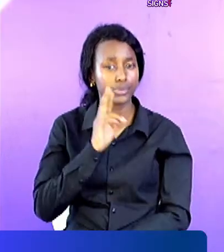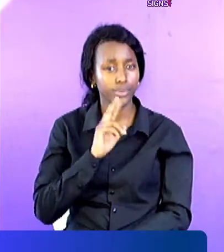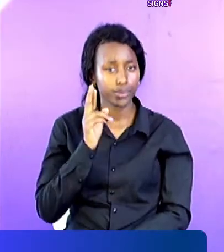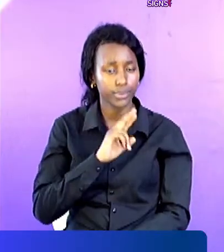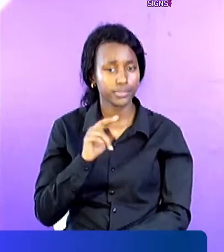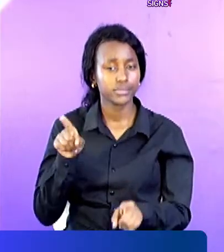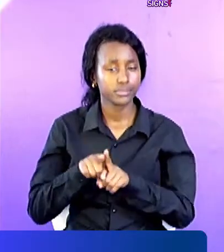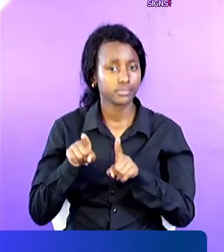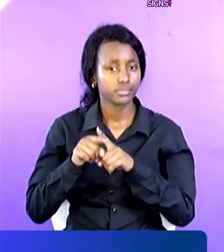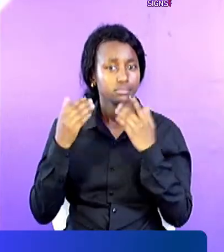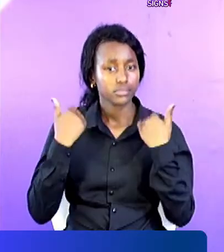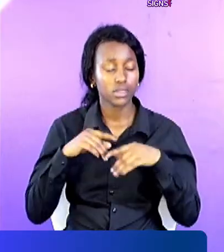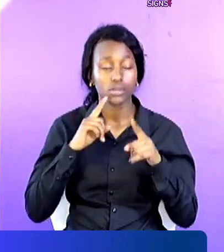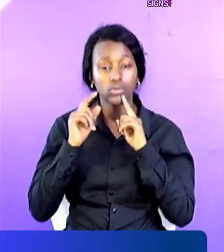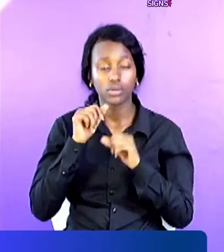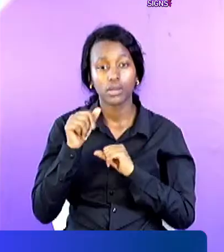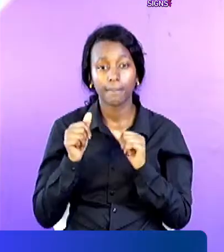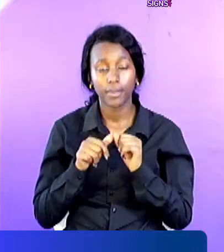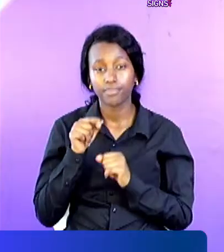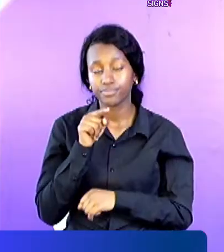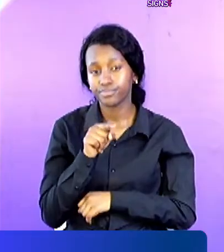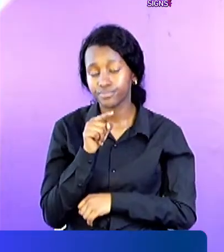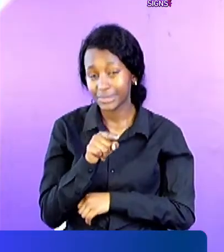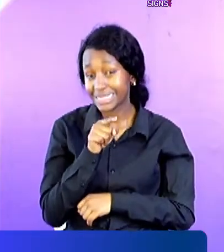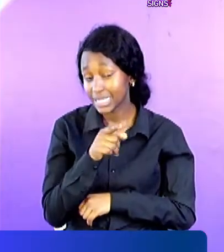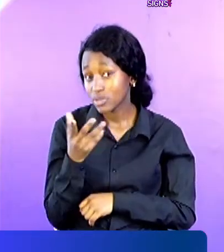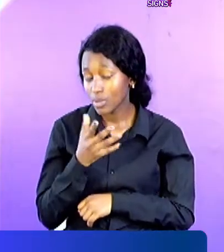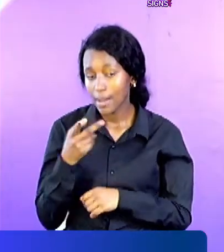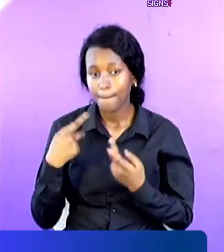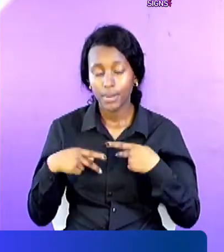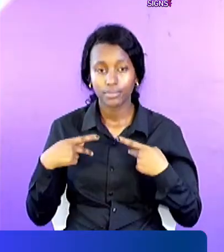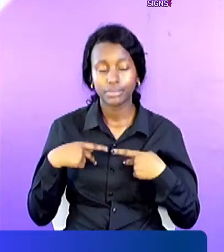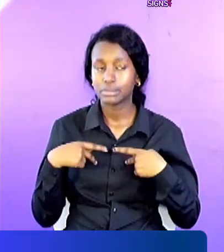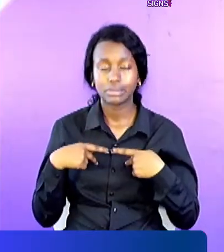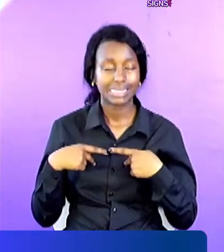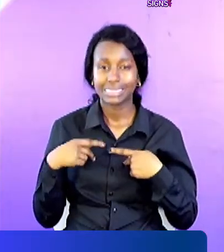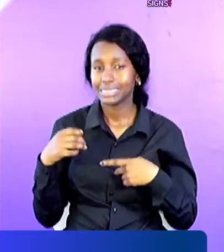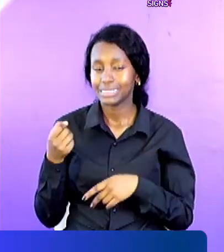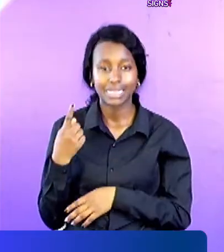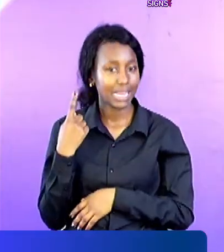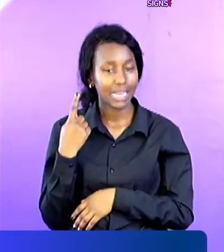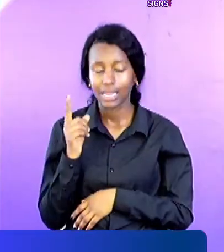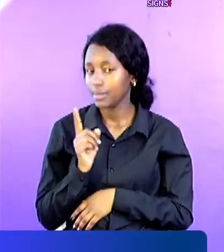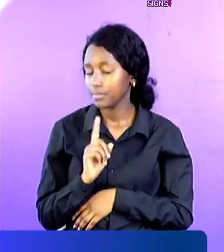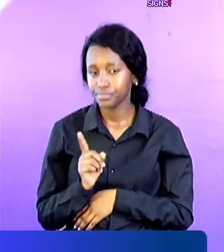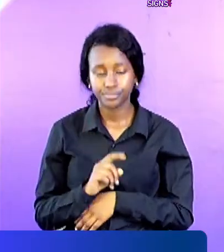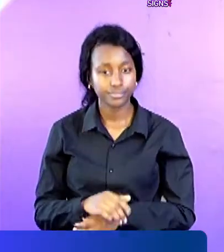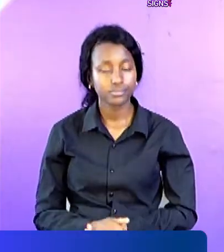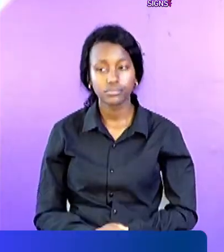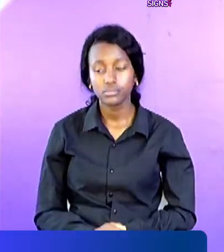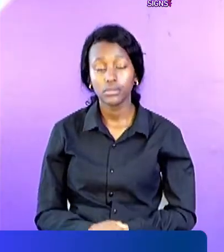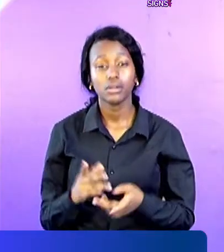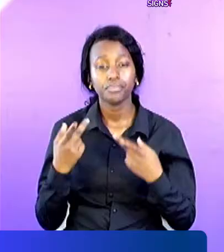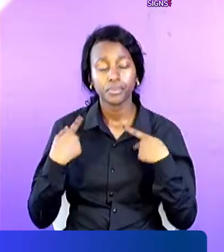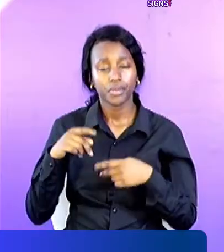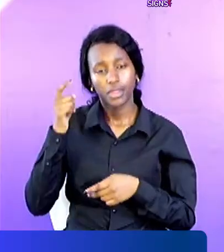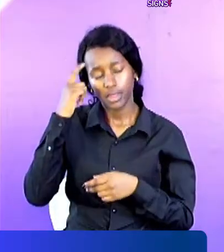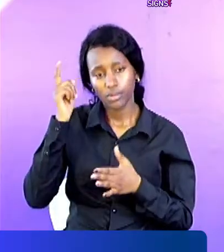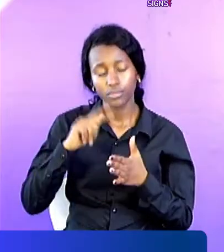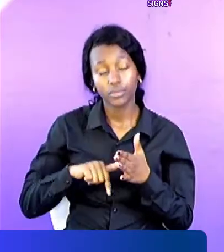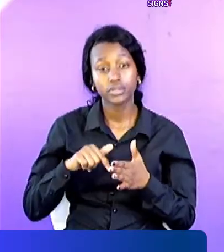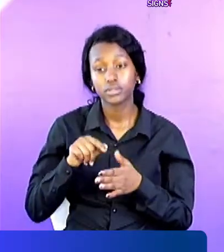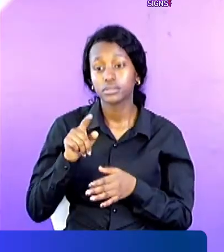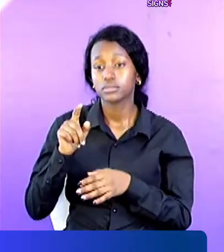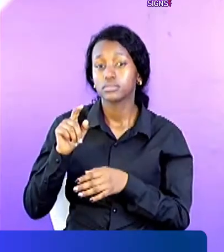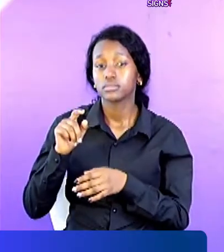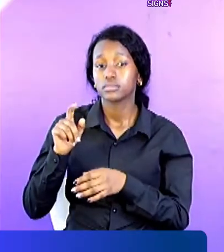this because this is where there's a very big misconception. Yeah. Because people will come and tell you, oh, treasury bills or treasury bonds